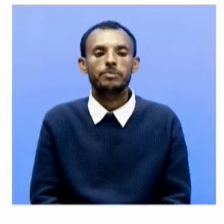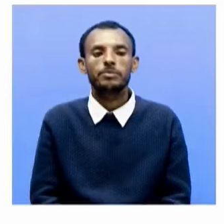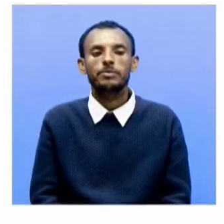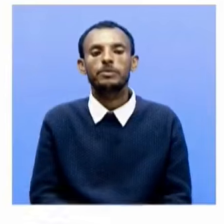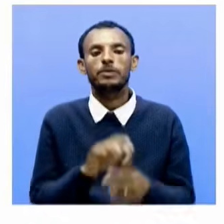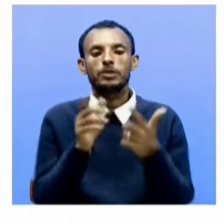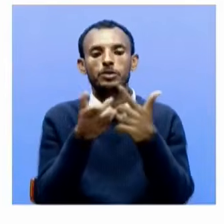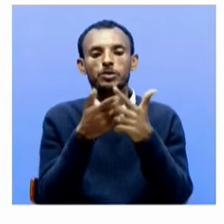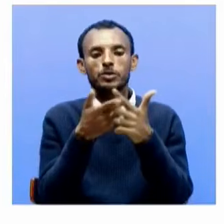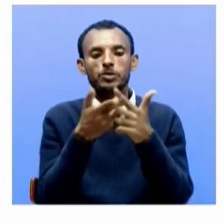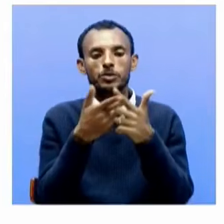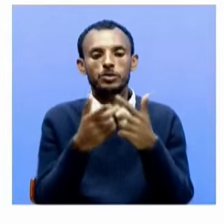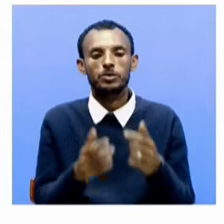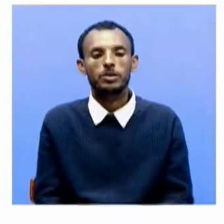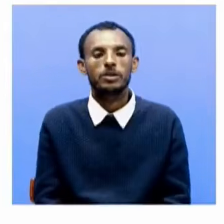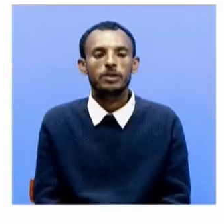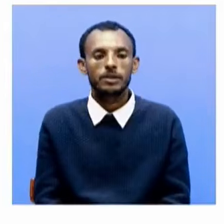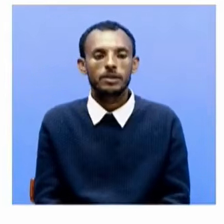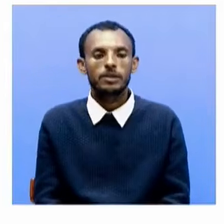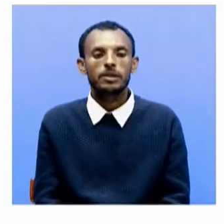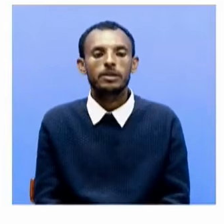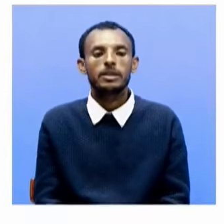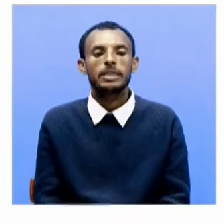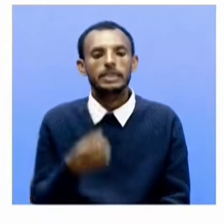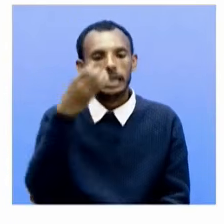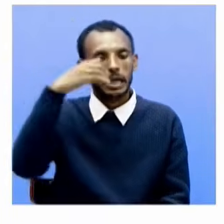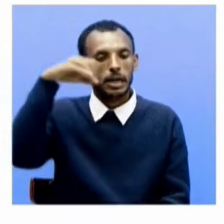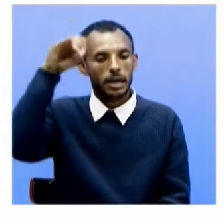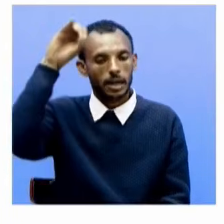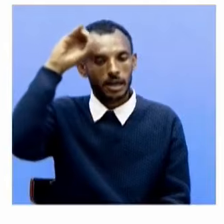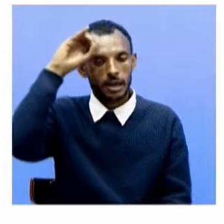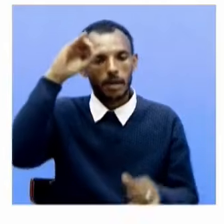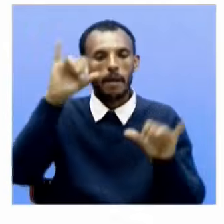Number two, the degree measure of